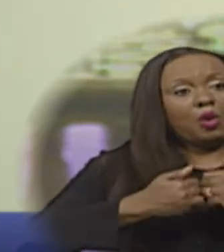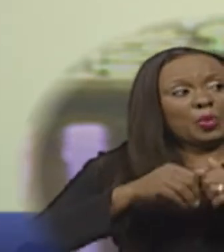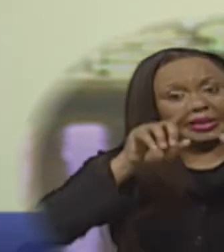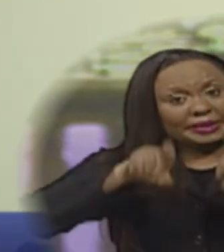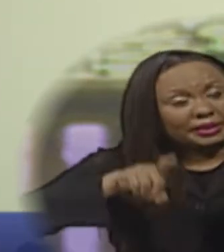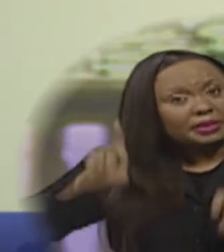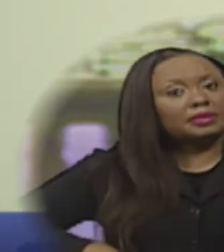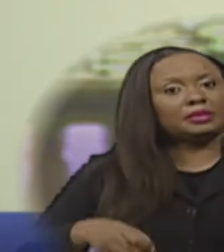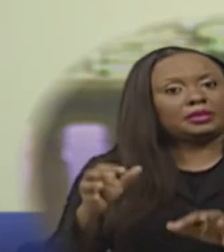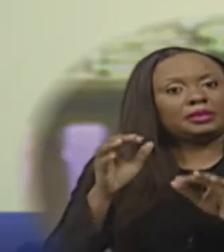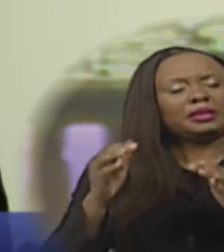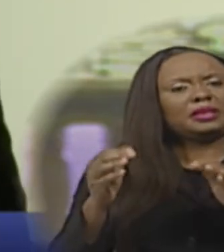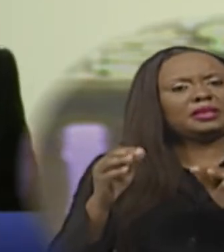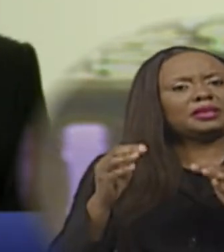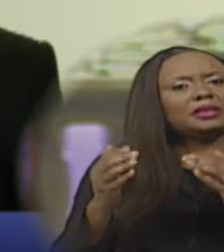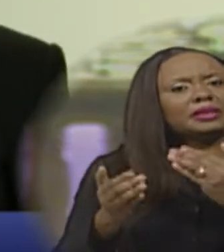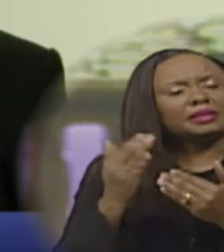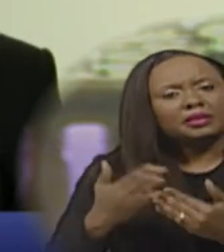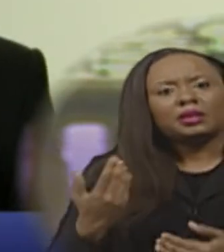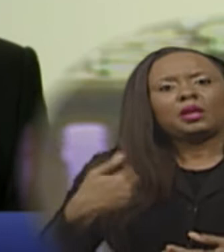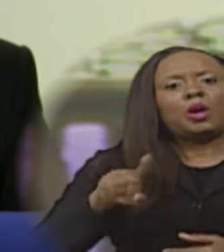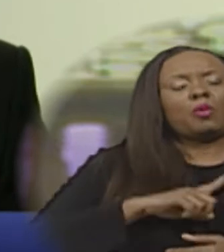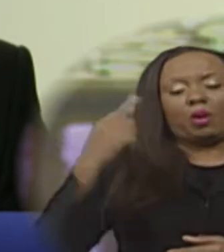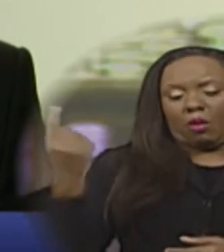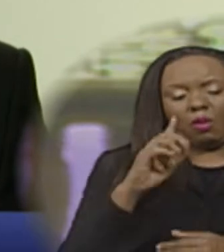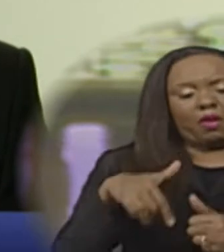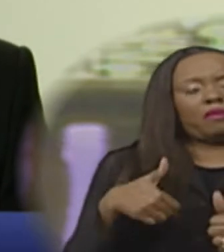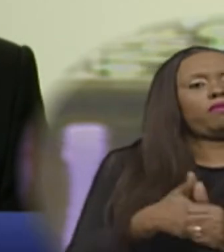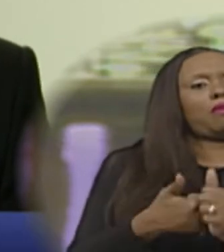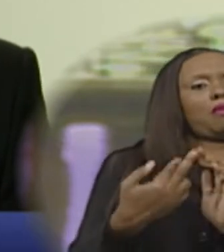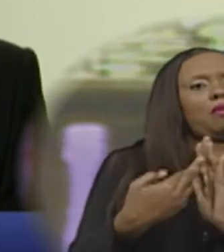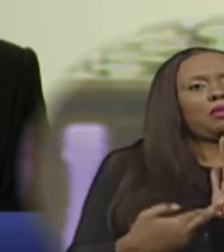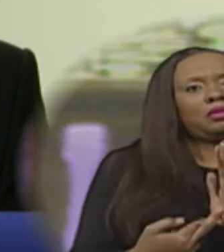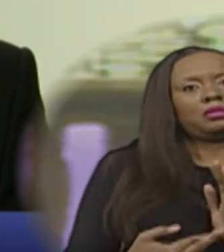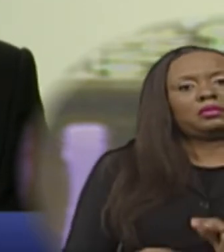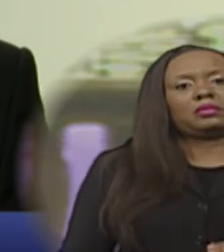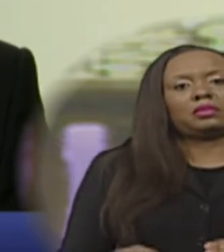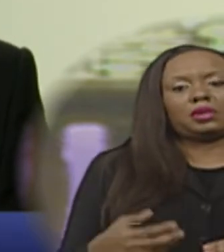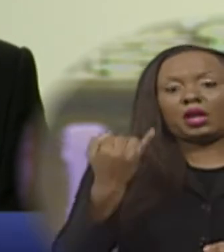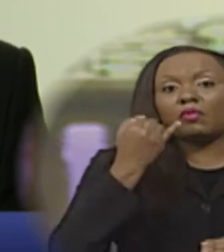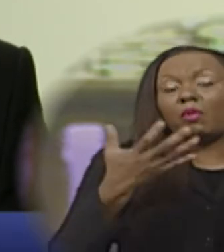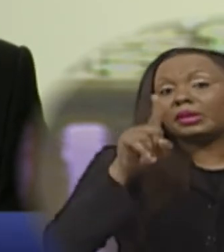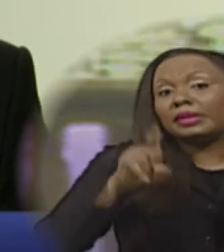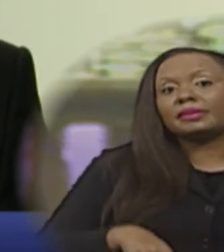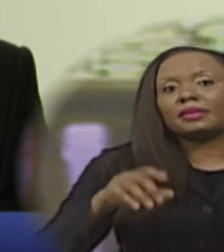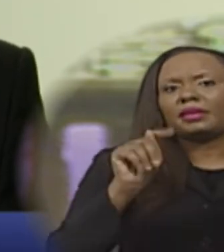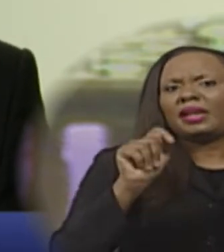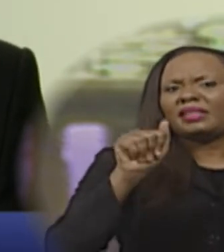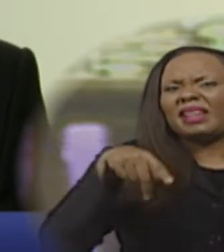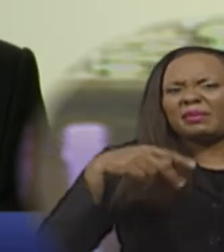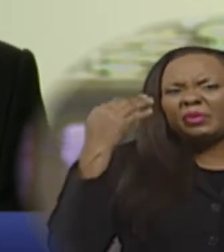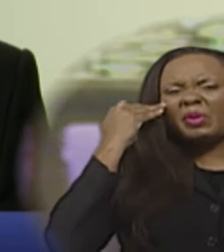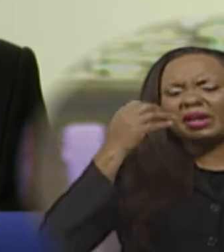when we test water, there's a particular regime of protocol we follow. If you're using a simple tap, you run that tap for a little while to make sure that the stagnant water, if